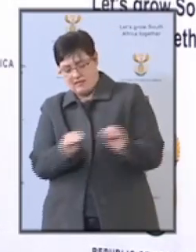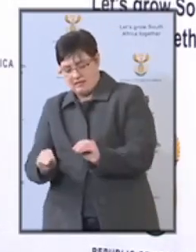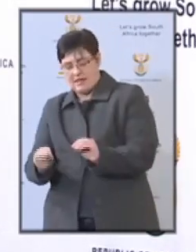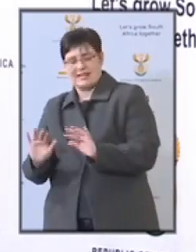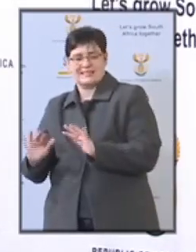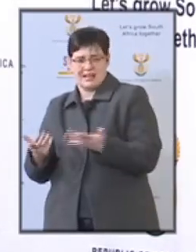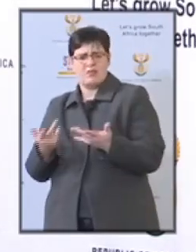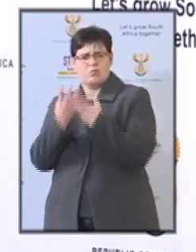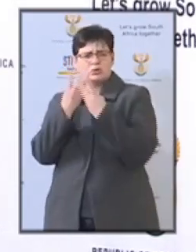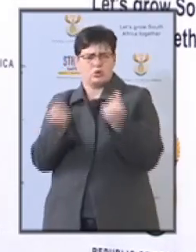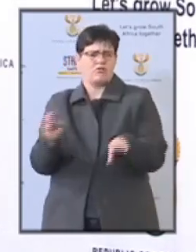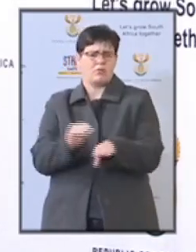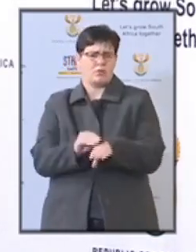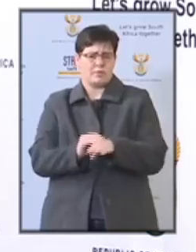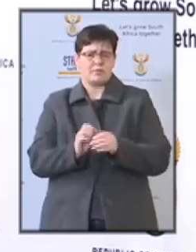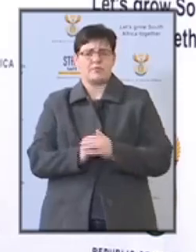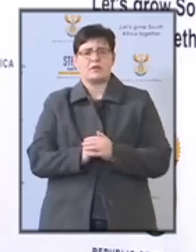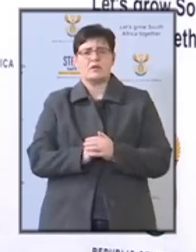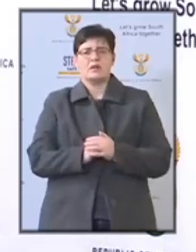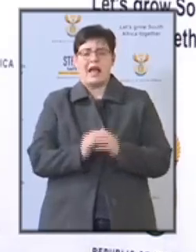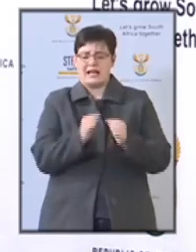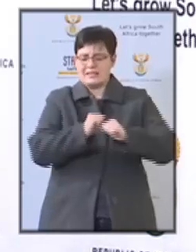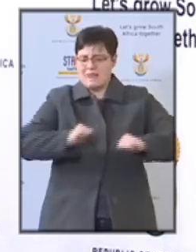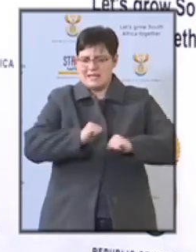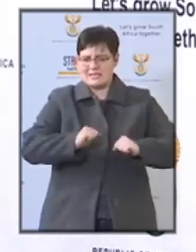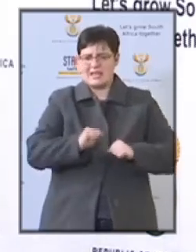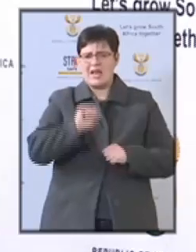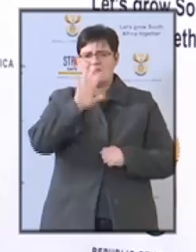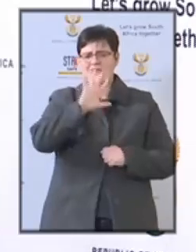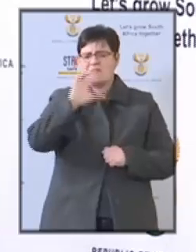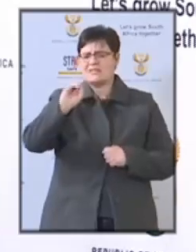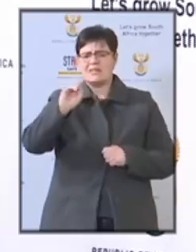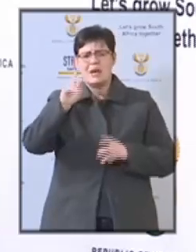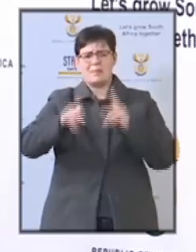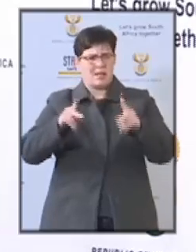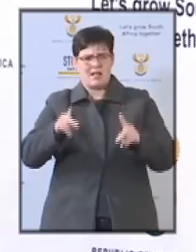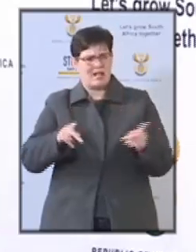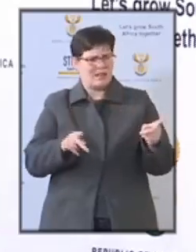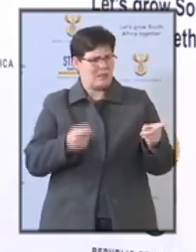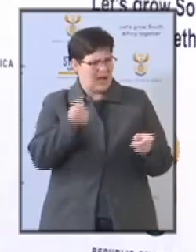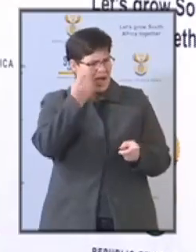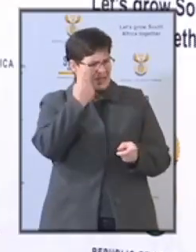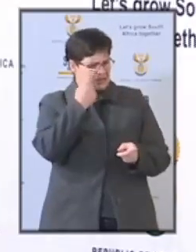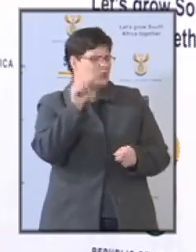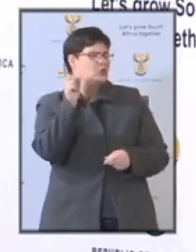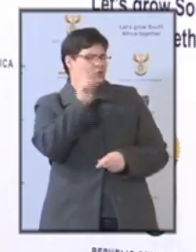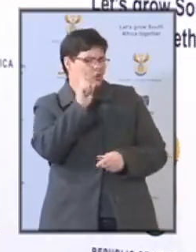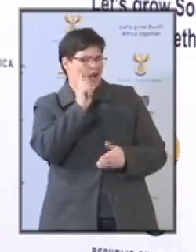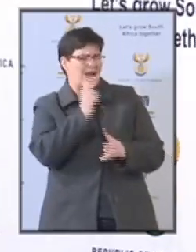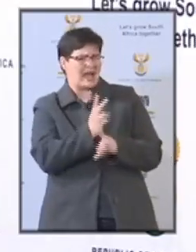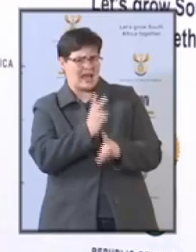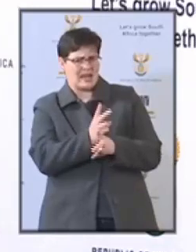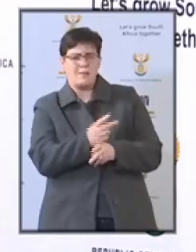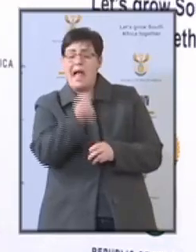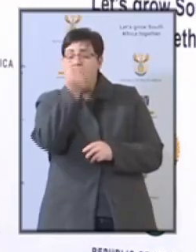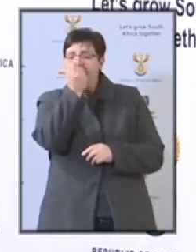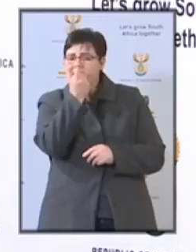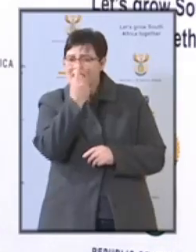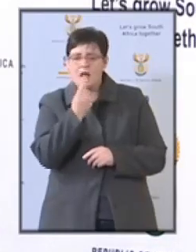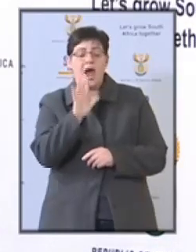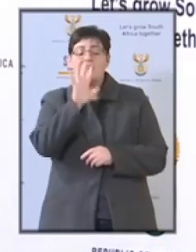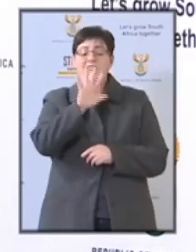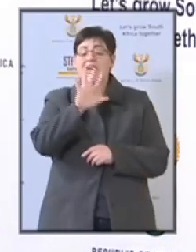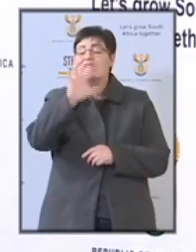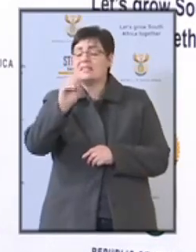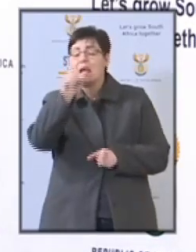The restriction of 50 people in terms of restaurants, I was checking with the DG, Our understanding is that there's no